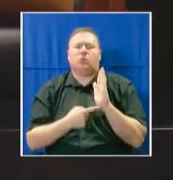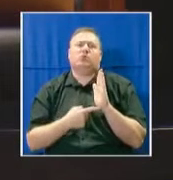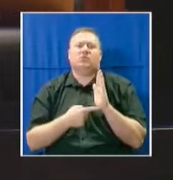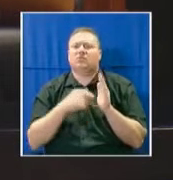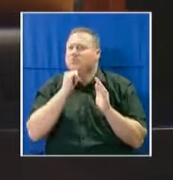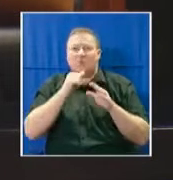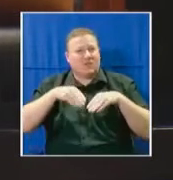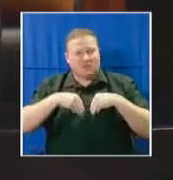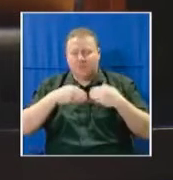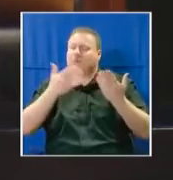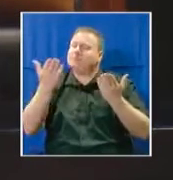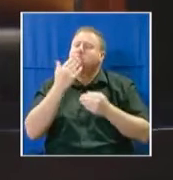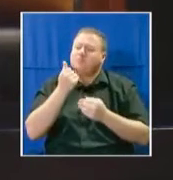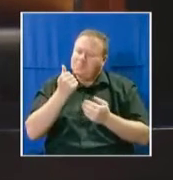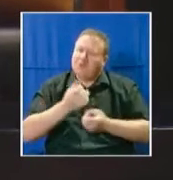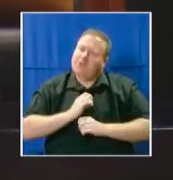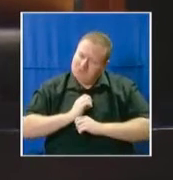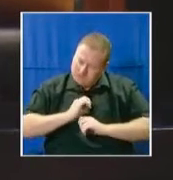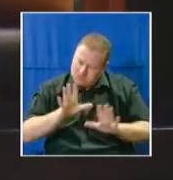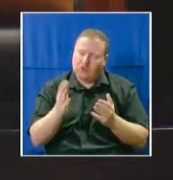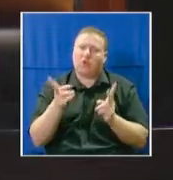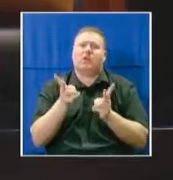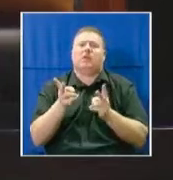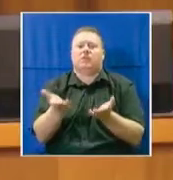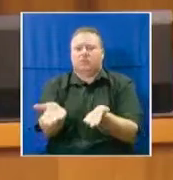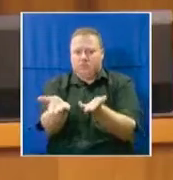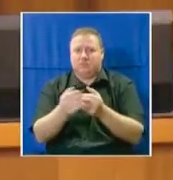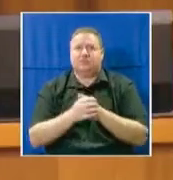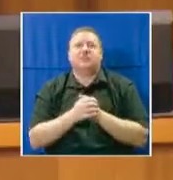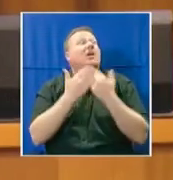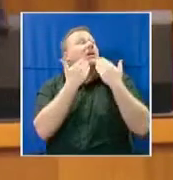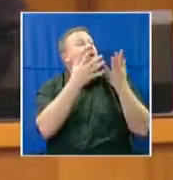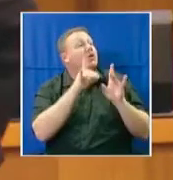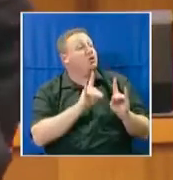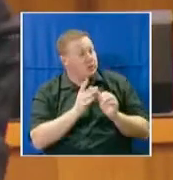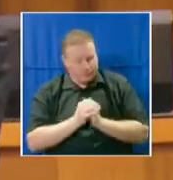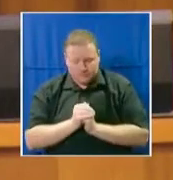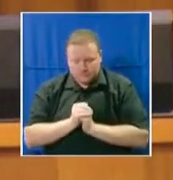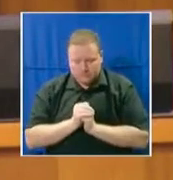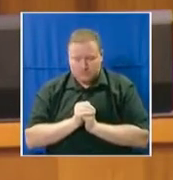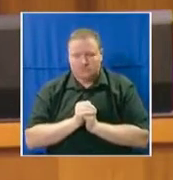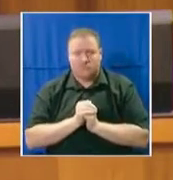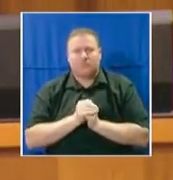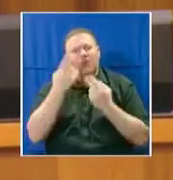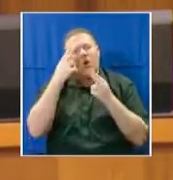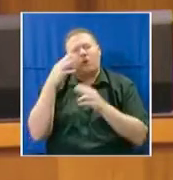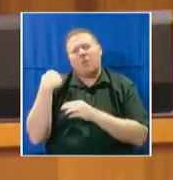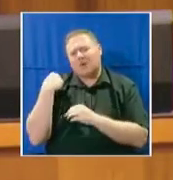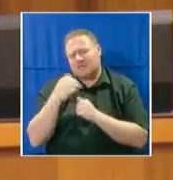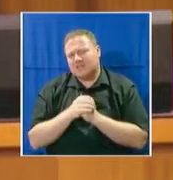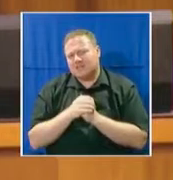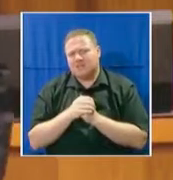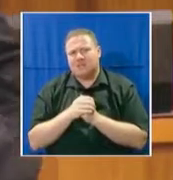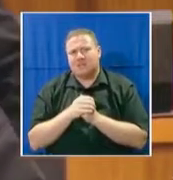doing. Please start afresh, Honourable member. Thank you, Chair. Honourable Minister, there's been